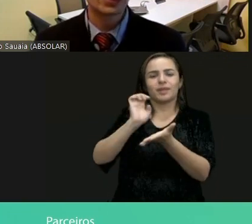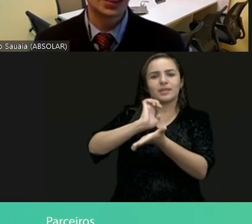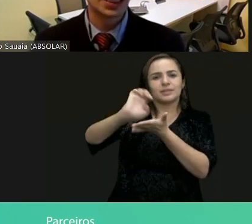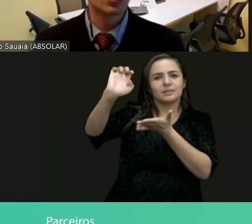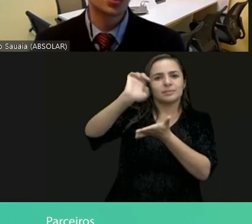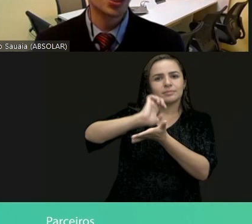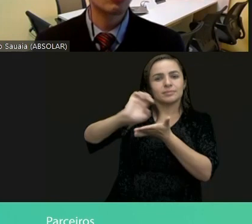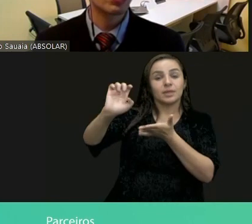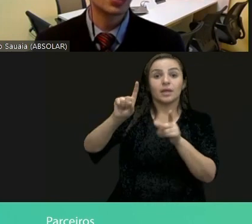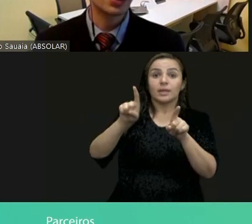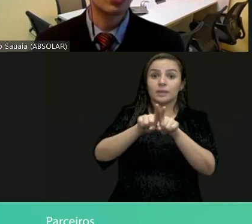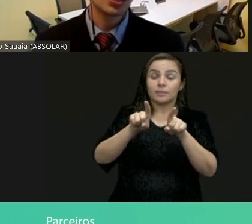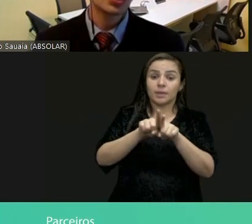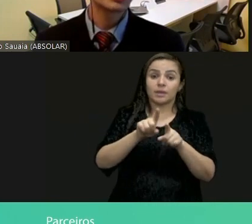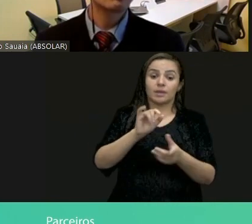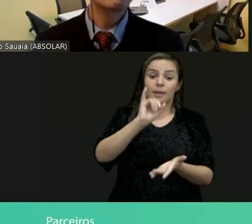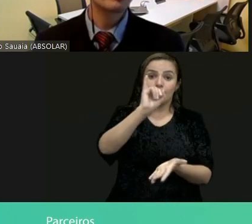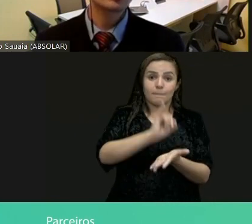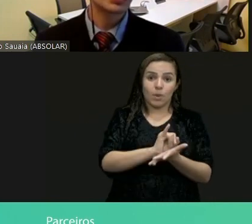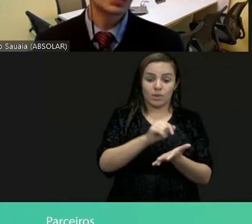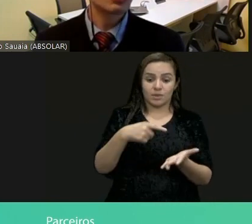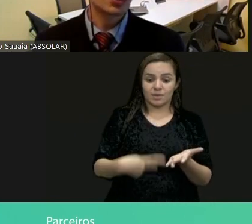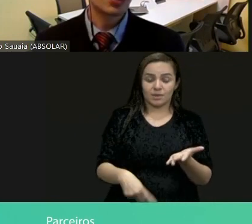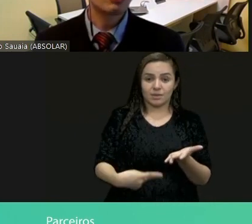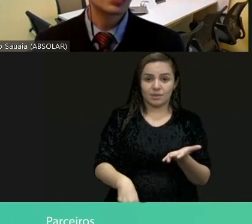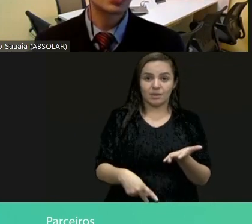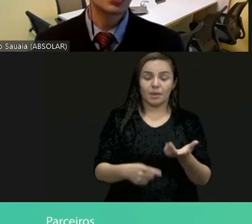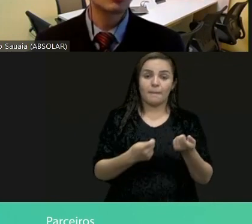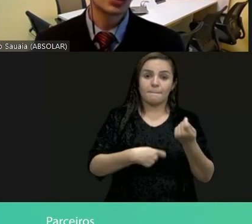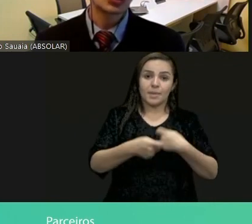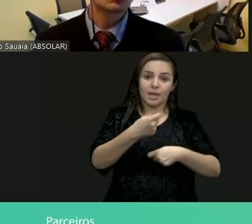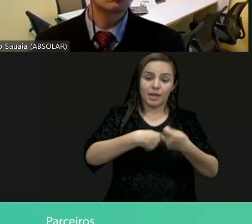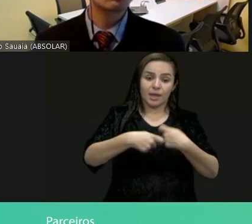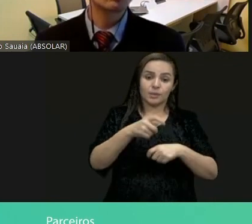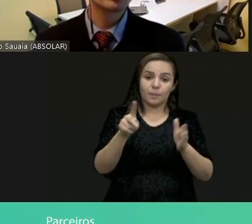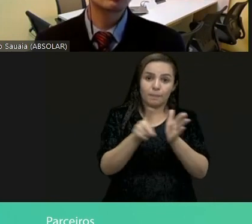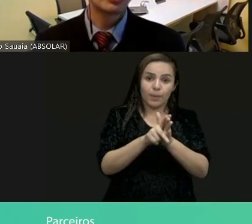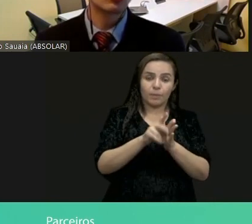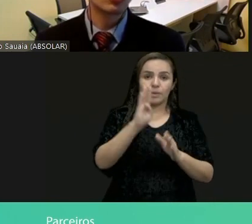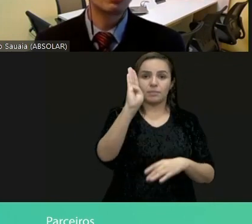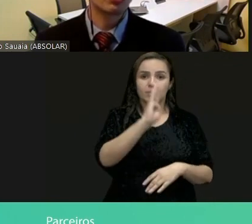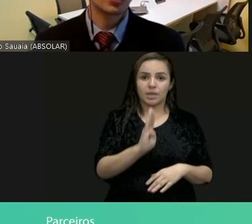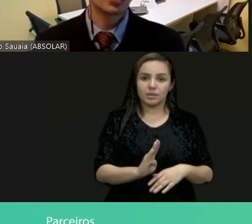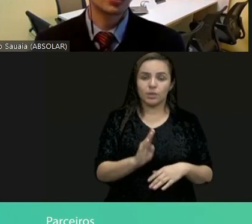exports in the domestic market.